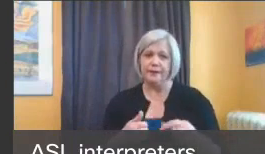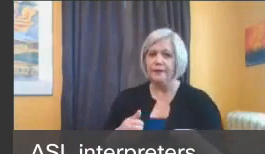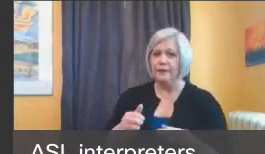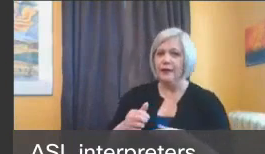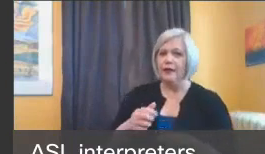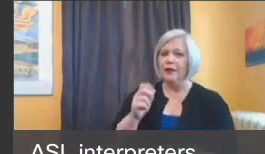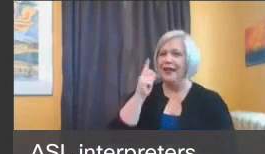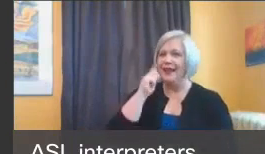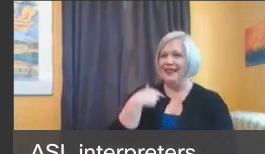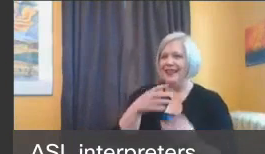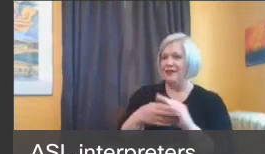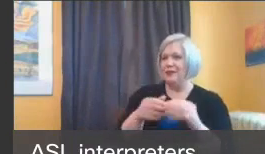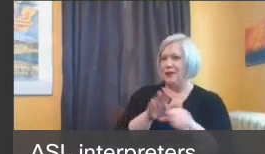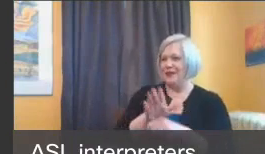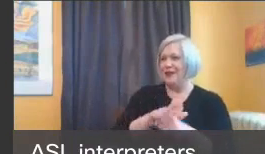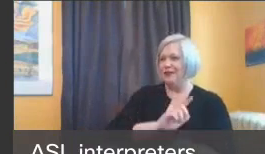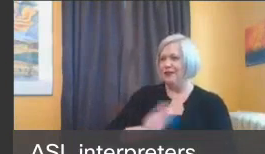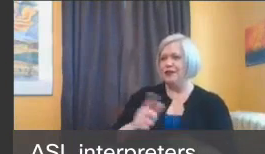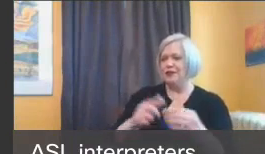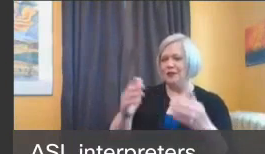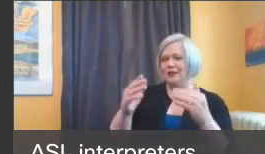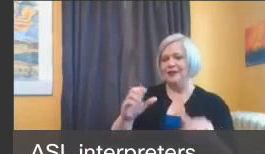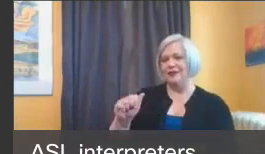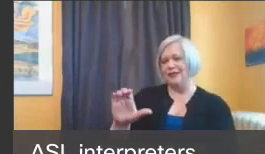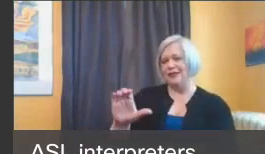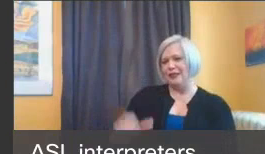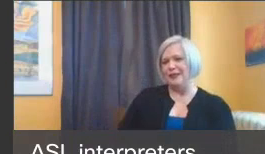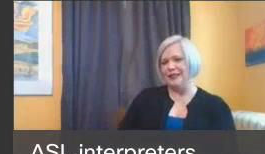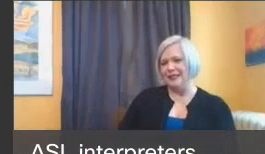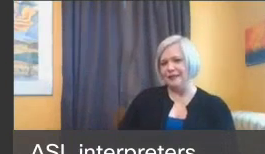spoken enough. Why don't we move on to the next member of the advisory committee?